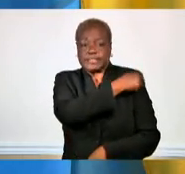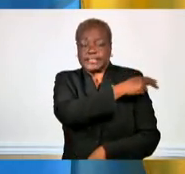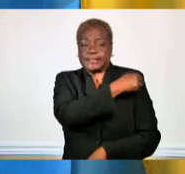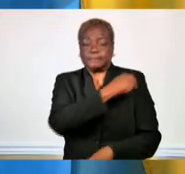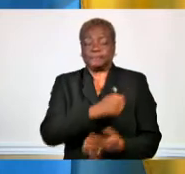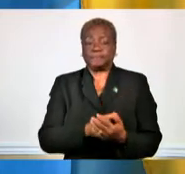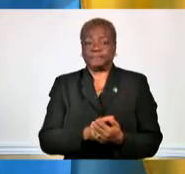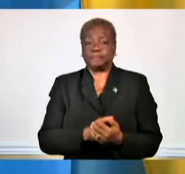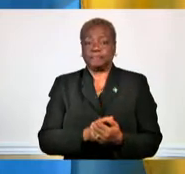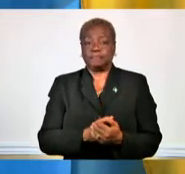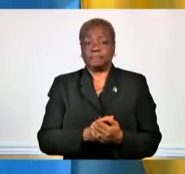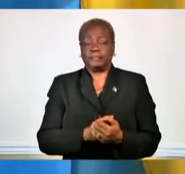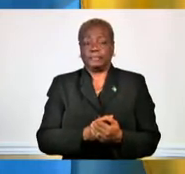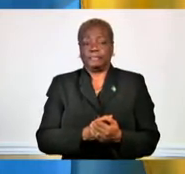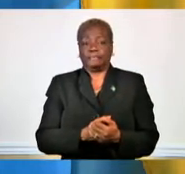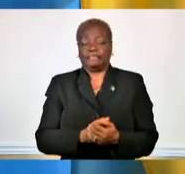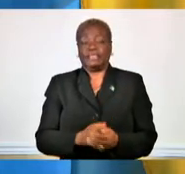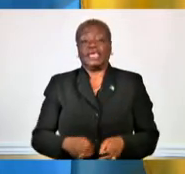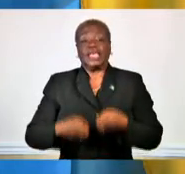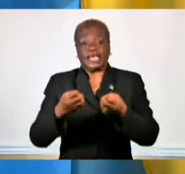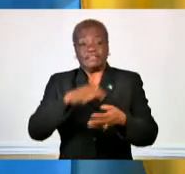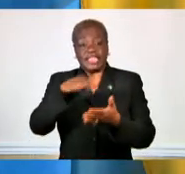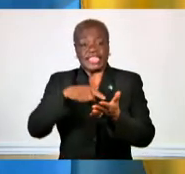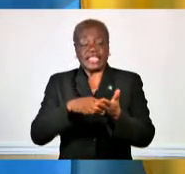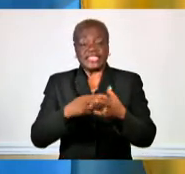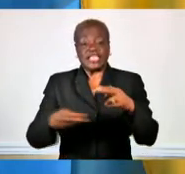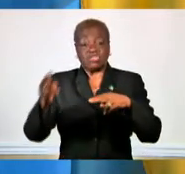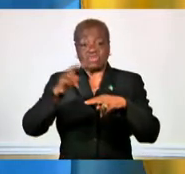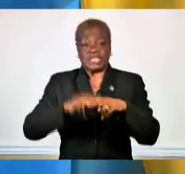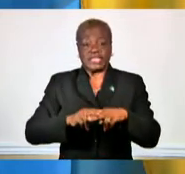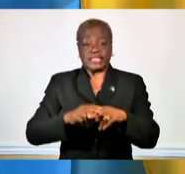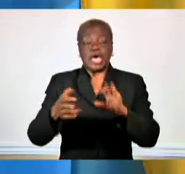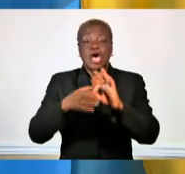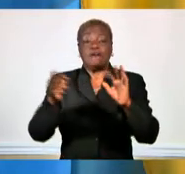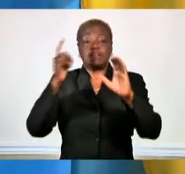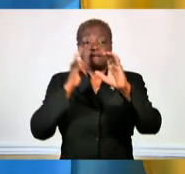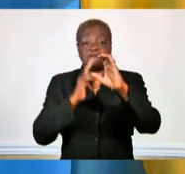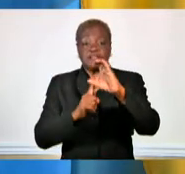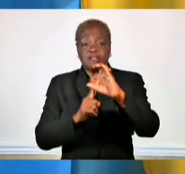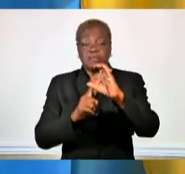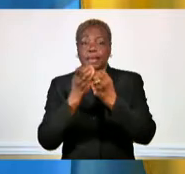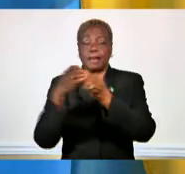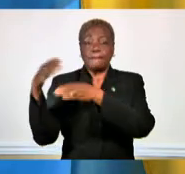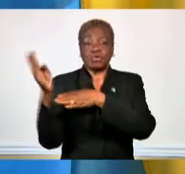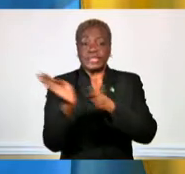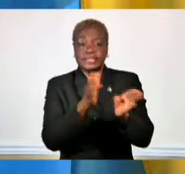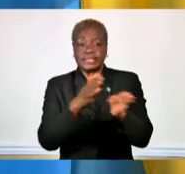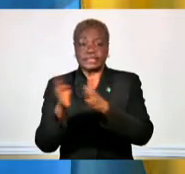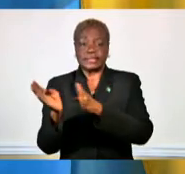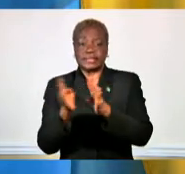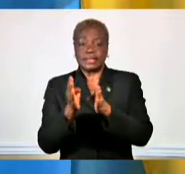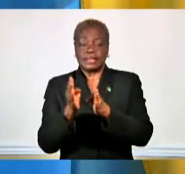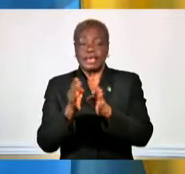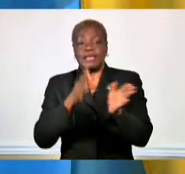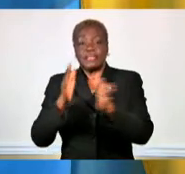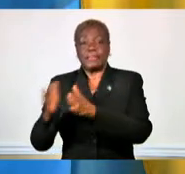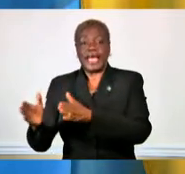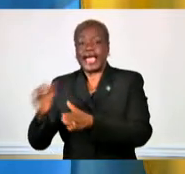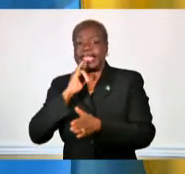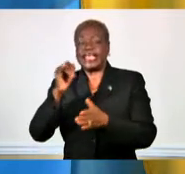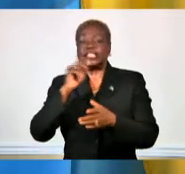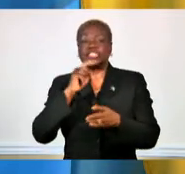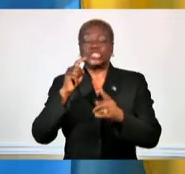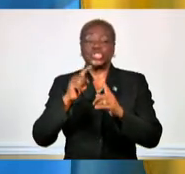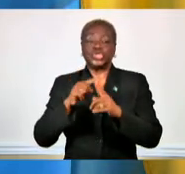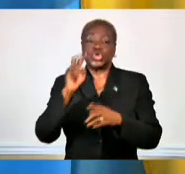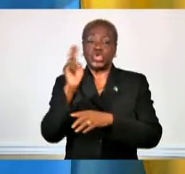Given the exponential increase in confirmed cases of COVID-19 requiring to utilize the